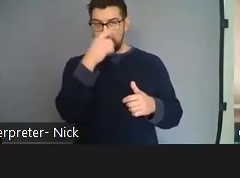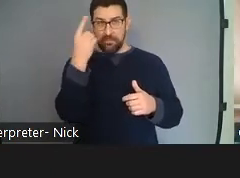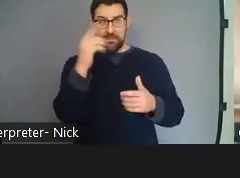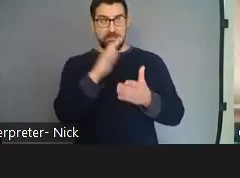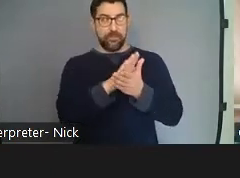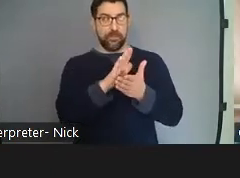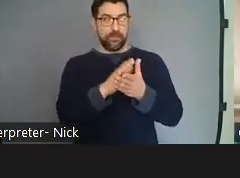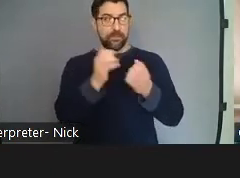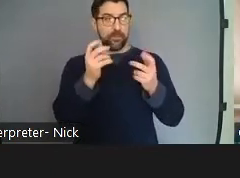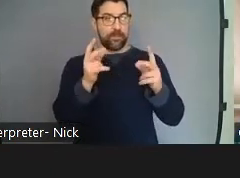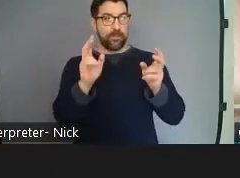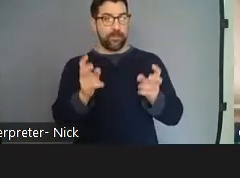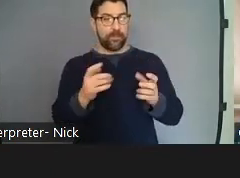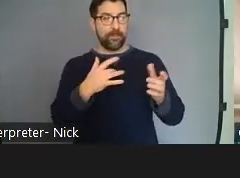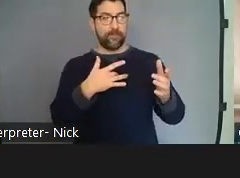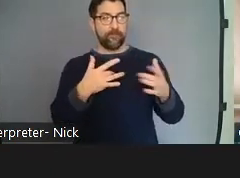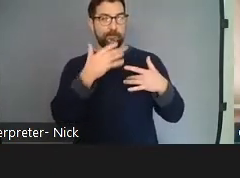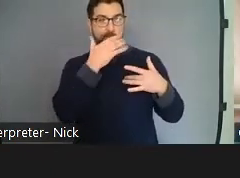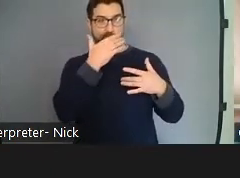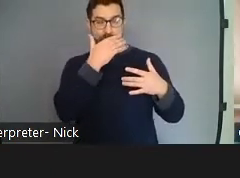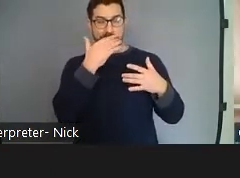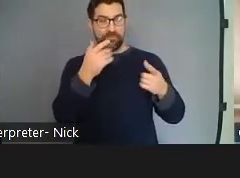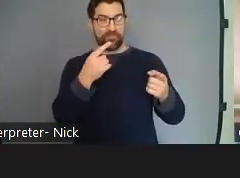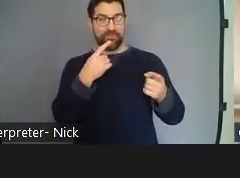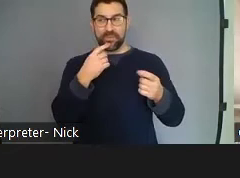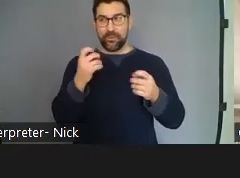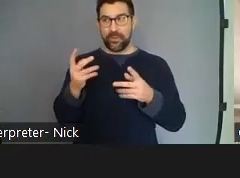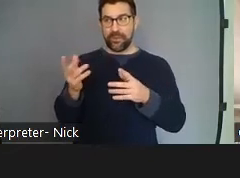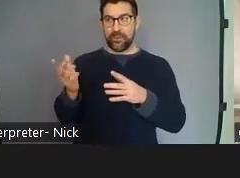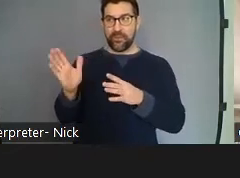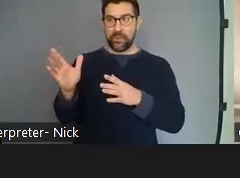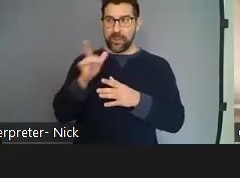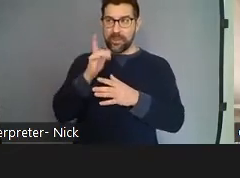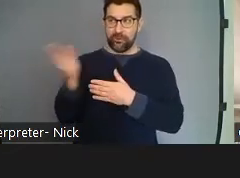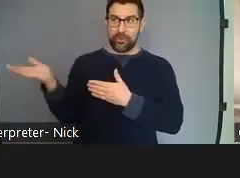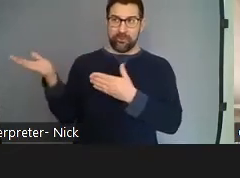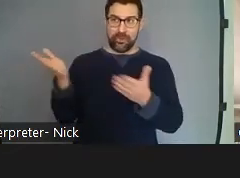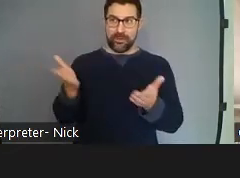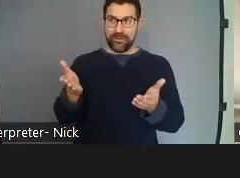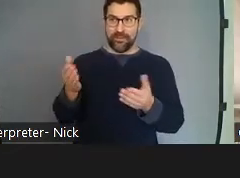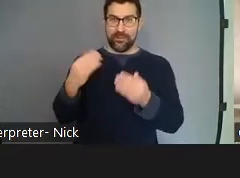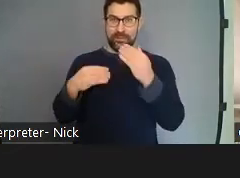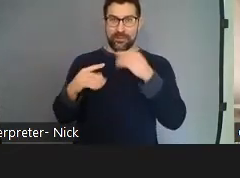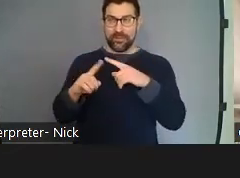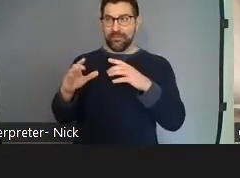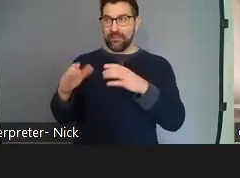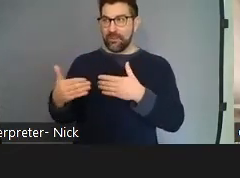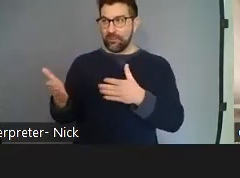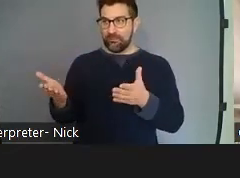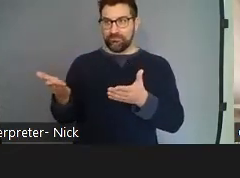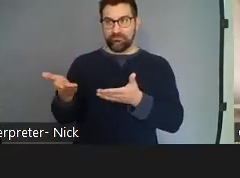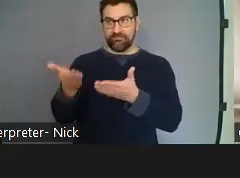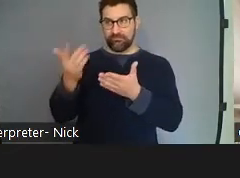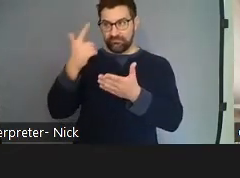were or concerns that they had brought up were, well, you can just bring your own lunch and eat in a different classroom